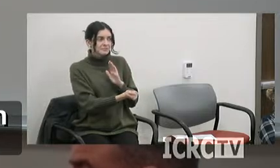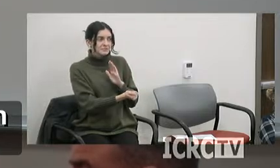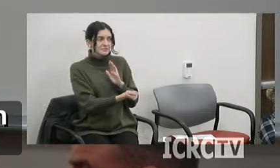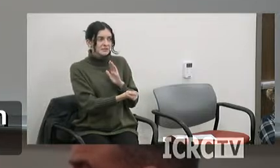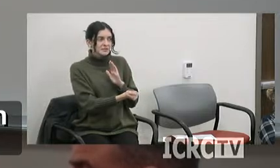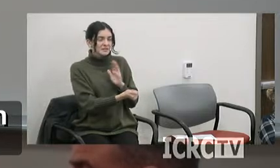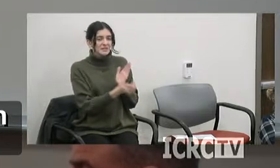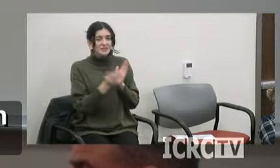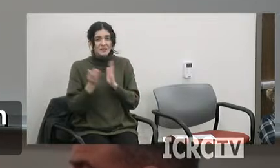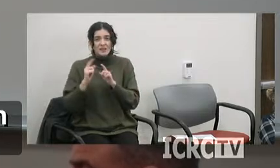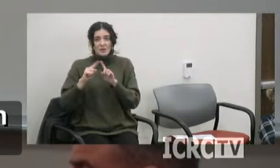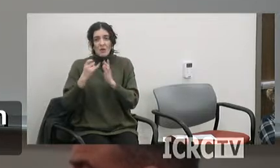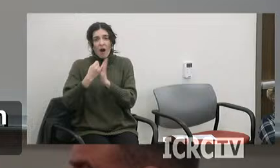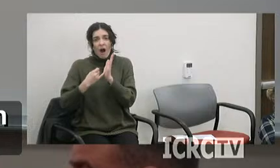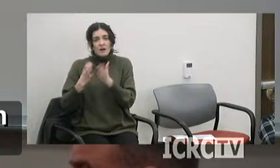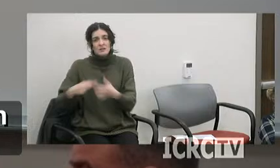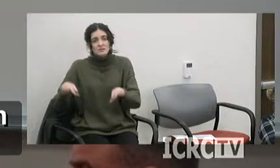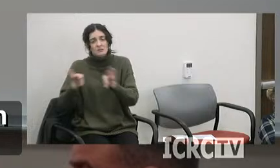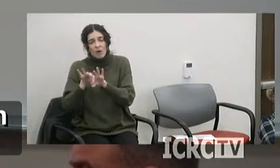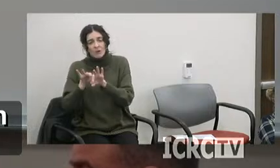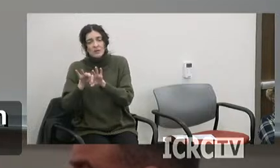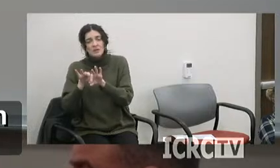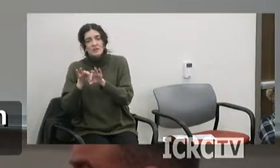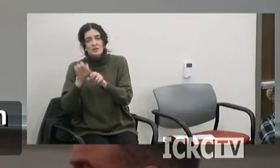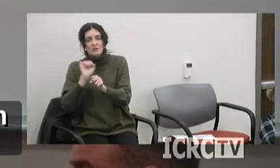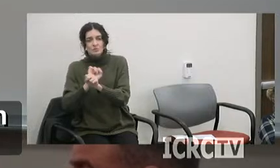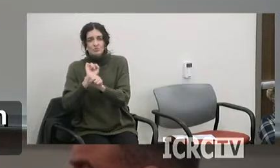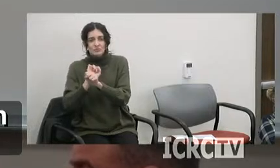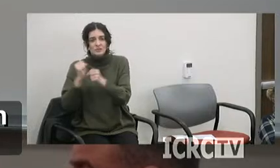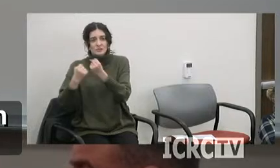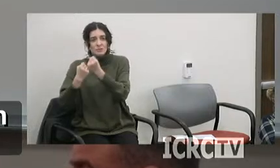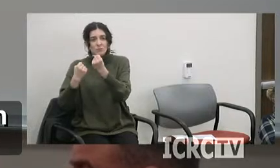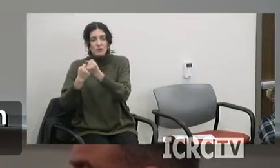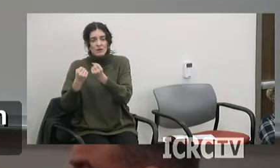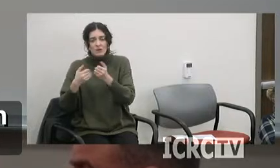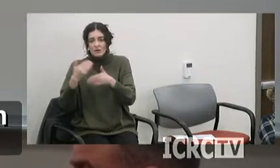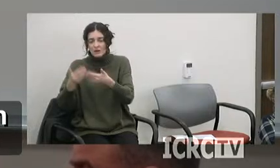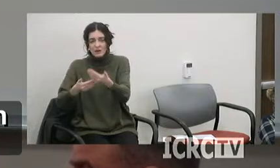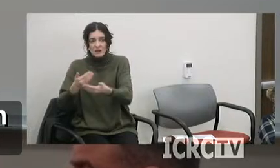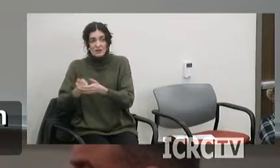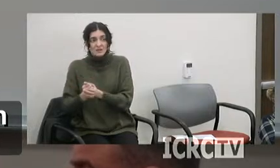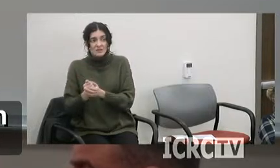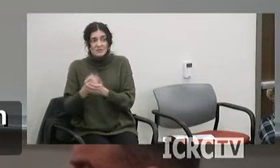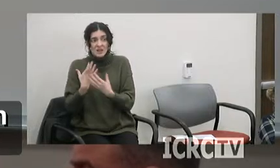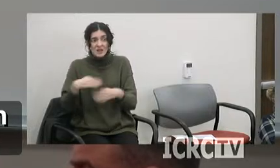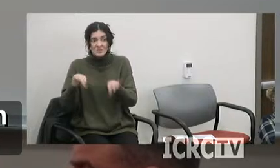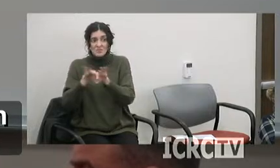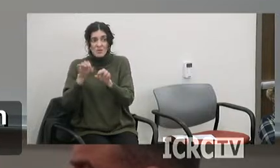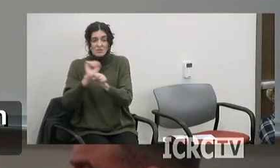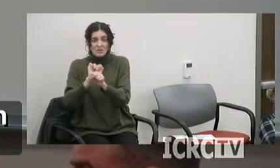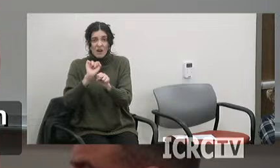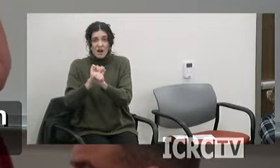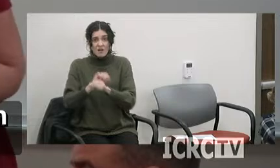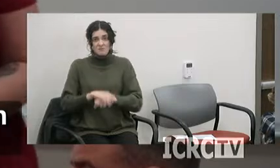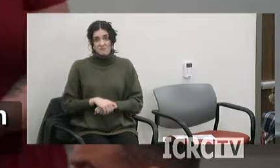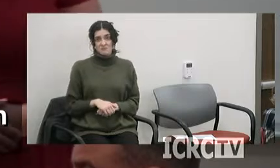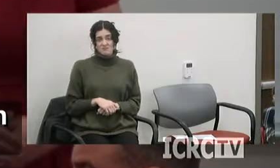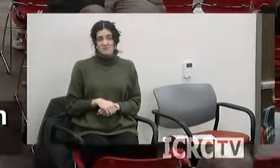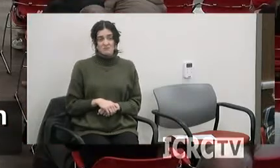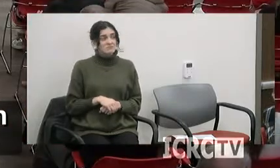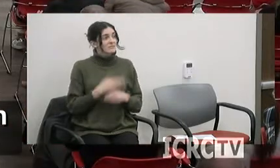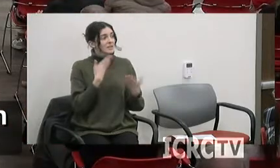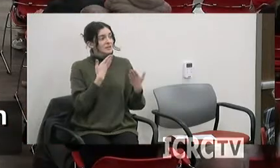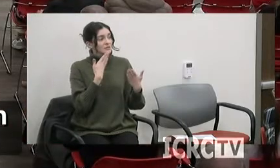But the arts are important. They are career building, and they're careers we need in the future right now. Thank